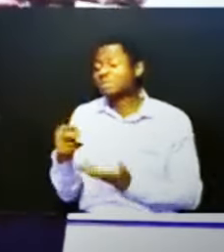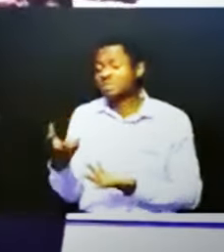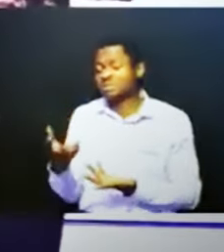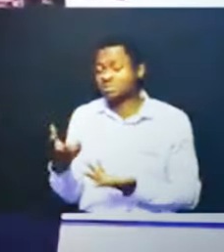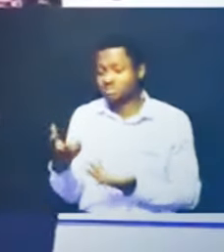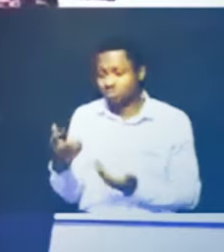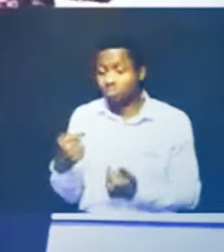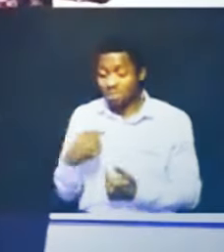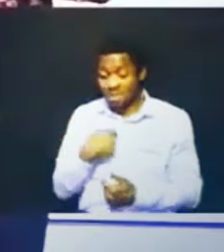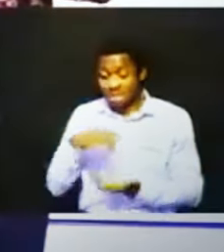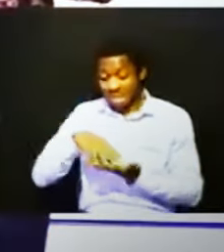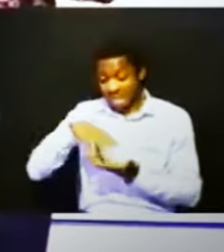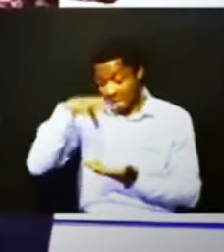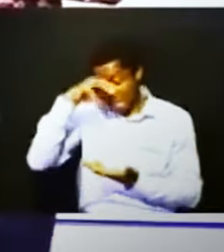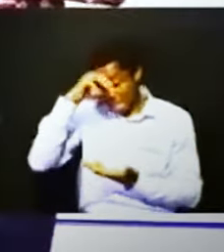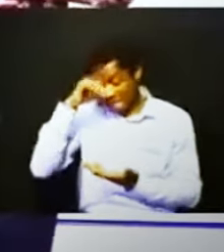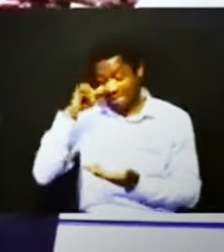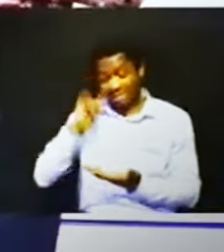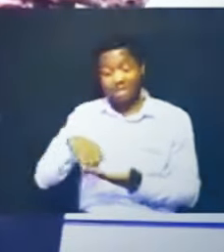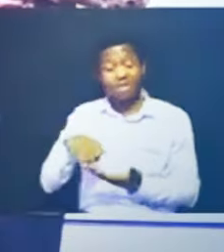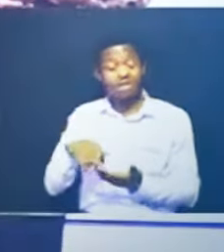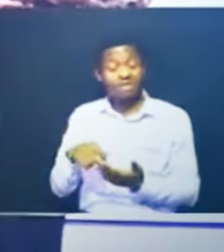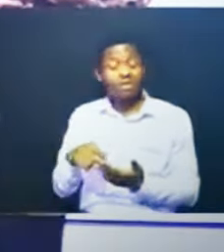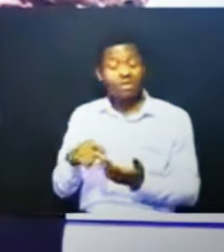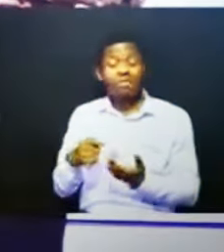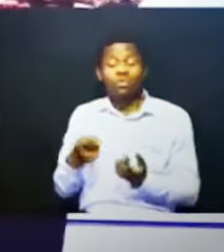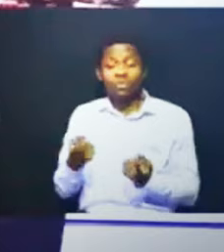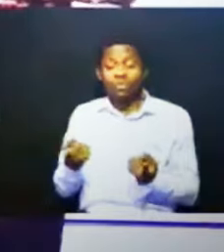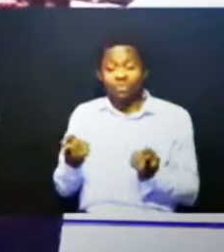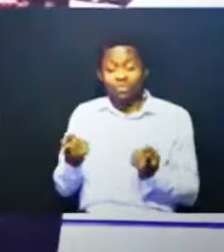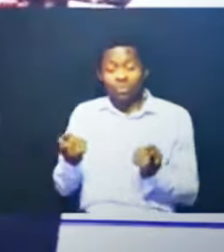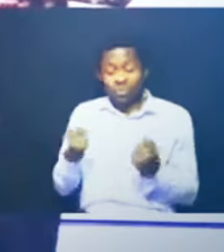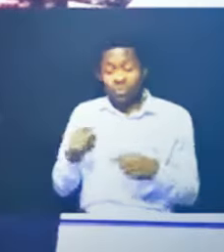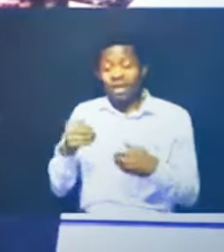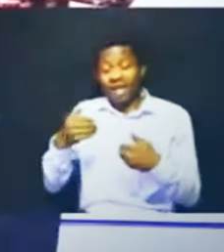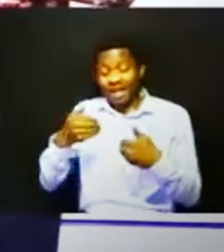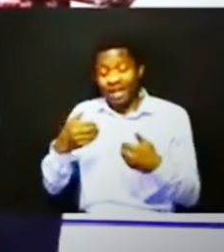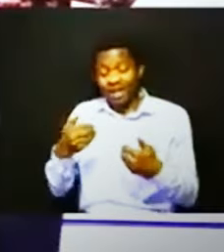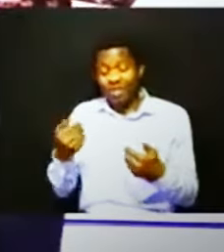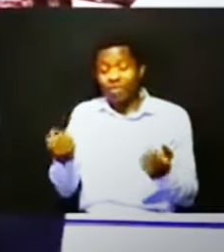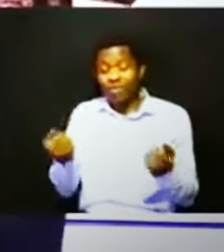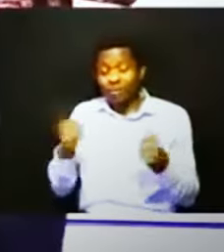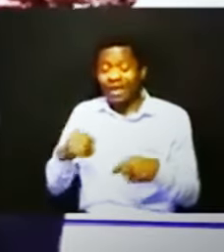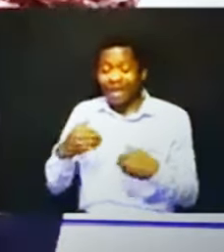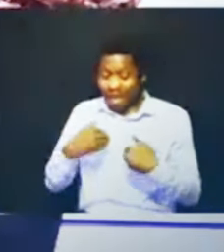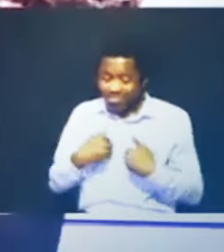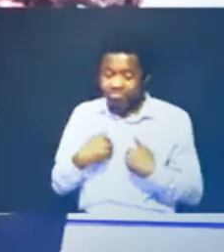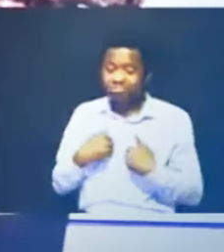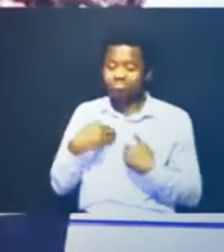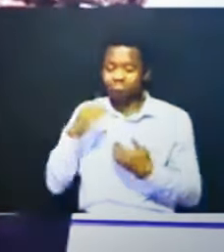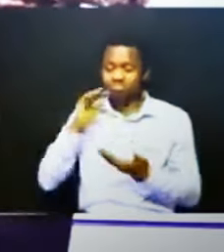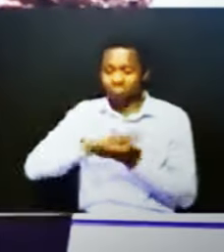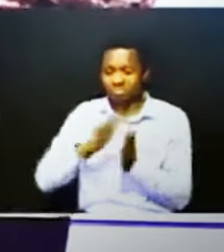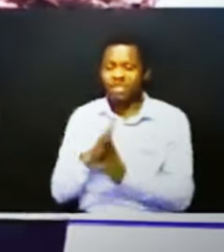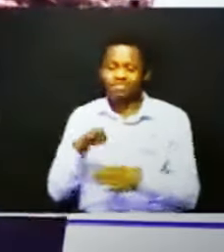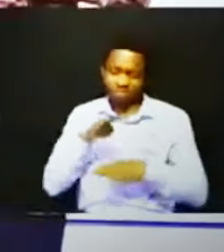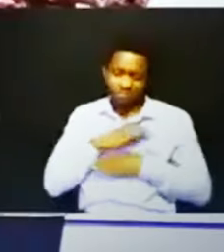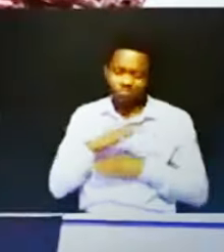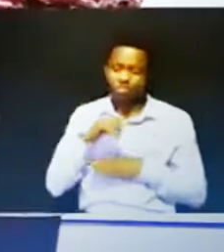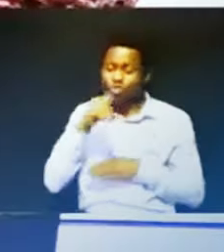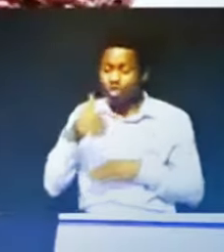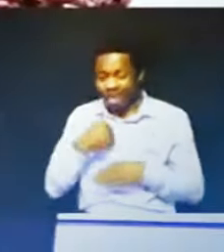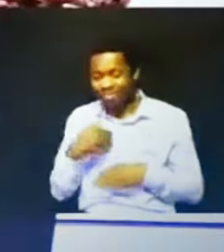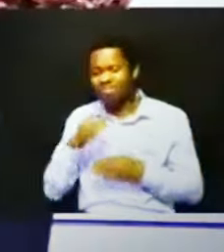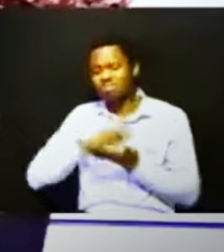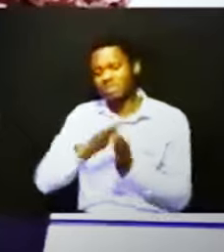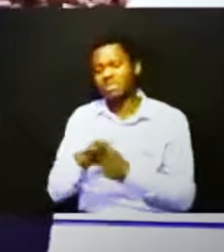for I have learned to be content whatever the circumstances. And yes, Oyenti and American